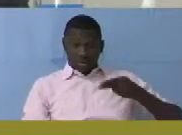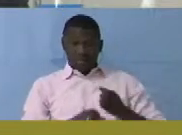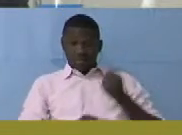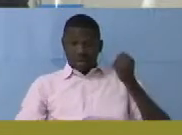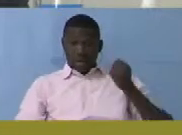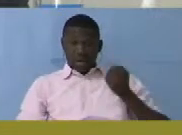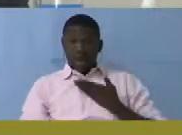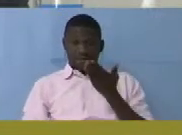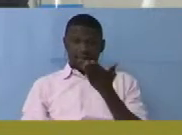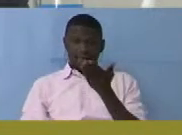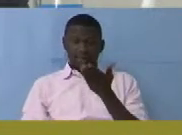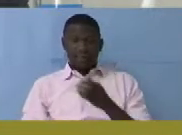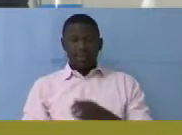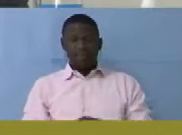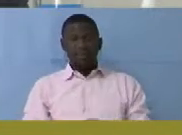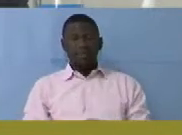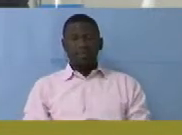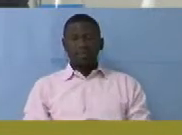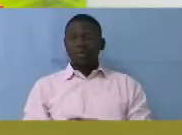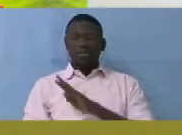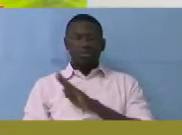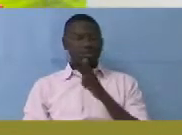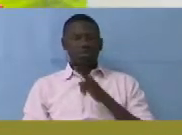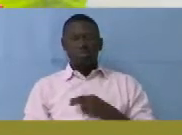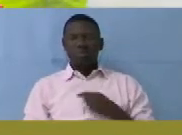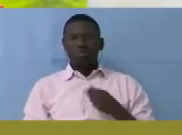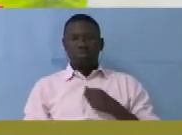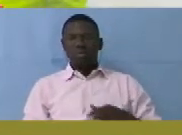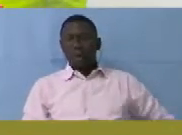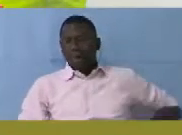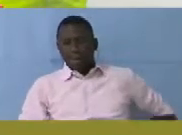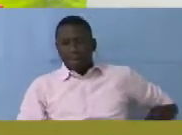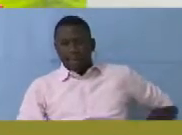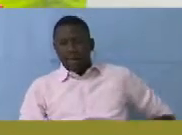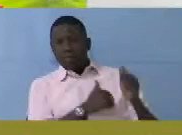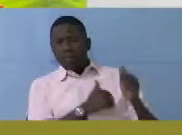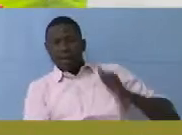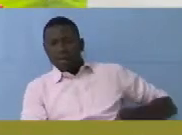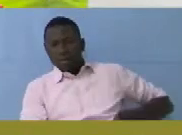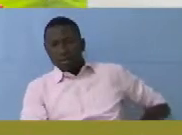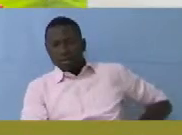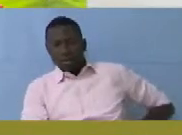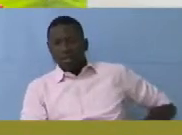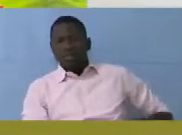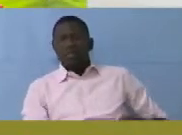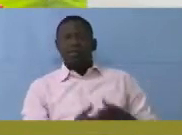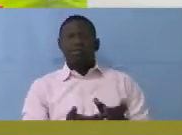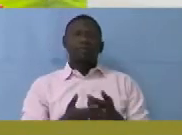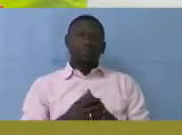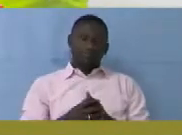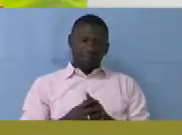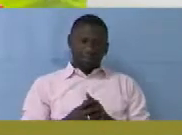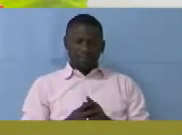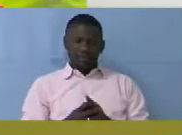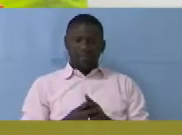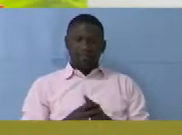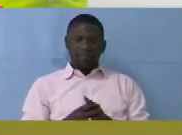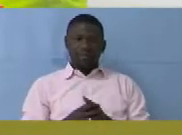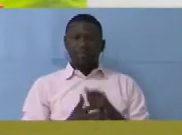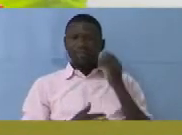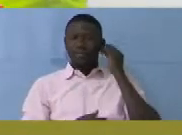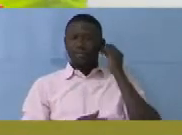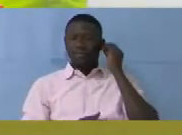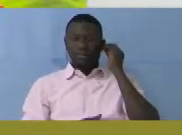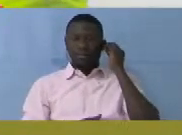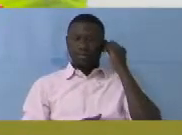there. Mana kiro bondi de. It was at my back here. Ben koma le soti ni nafeno nukono. So when we